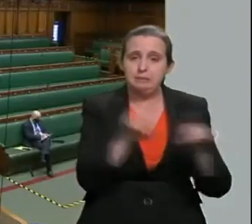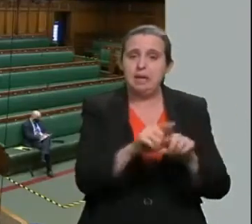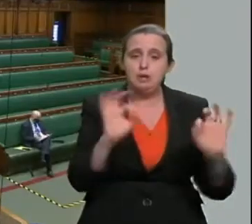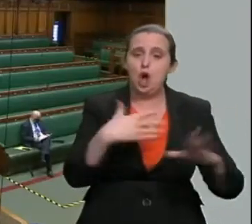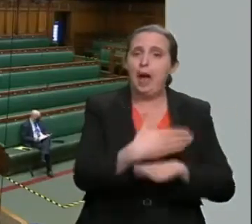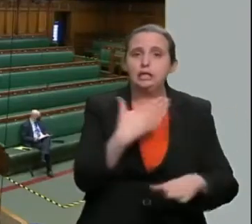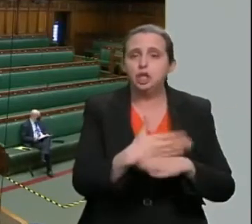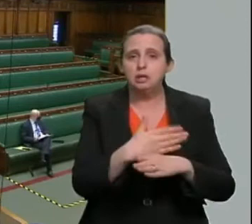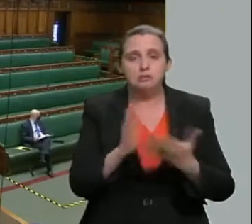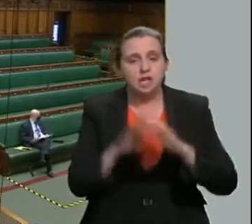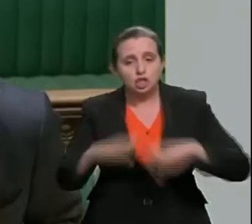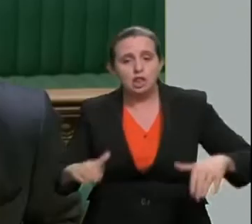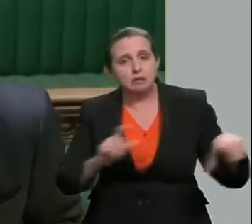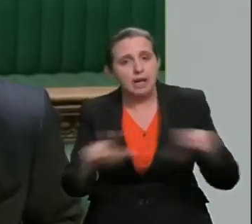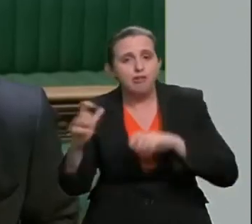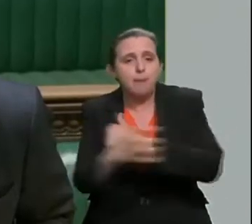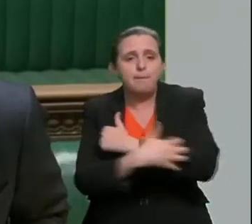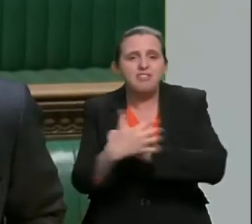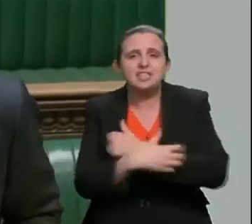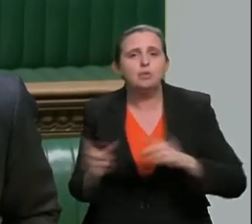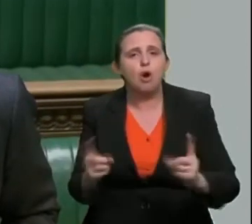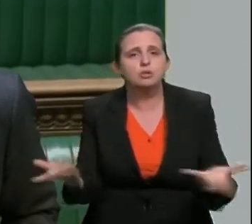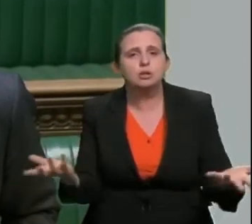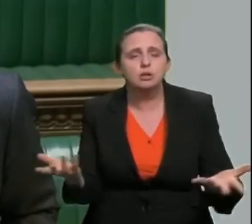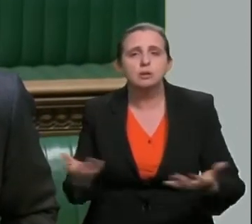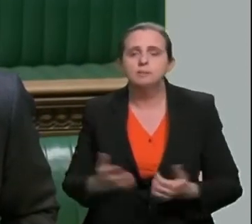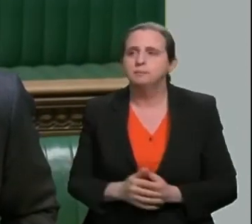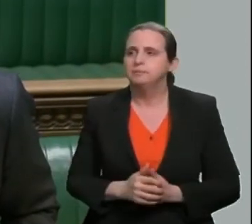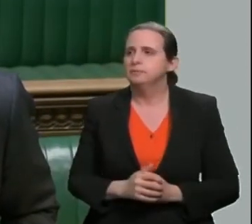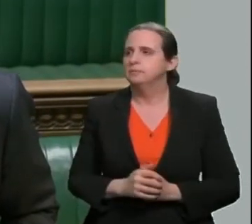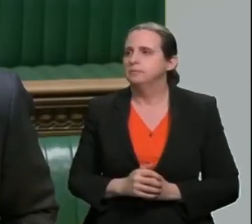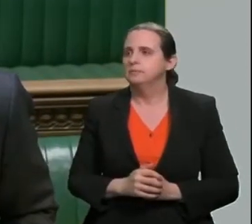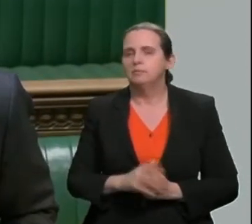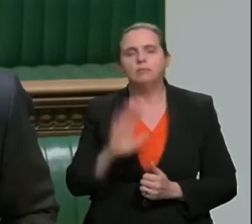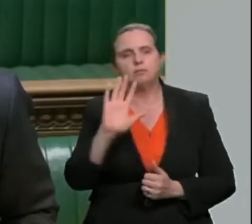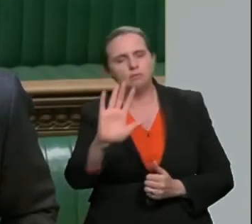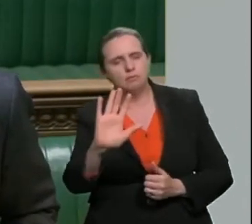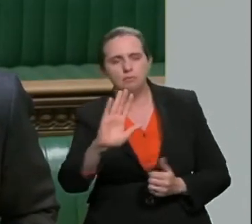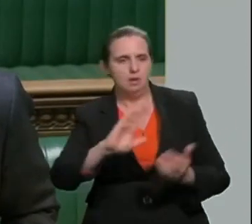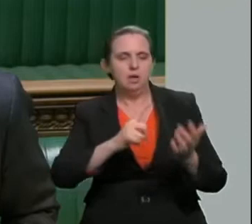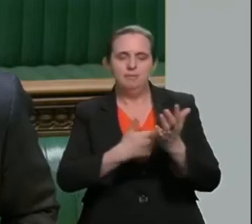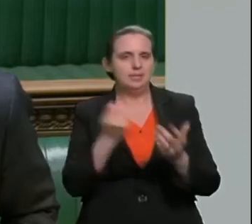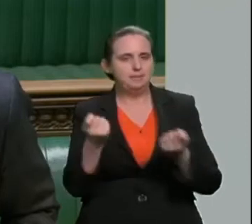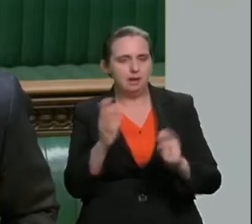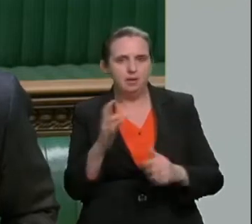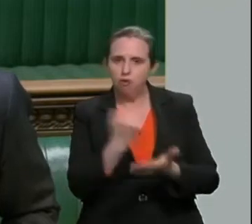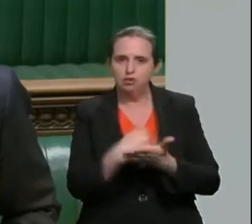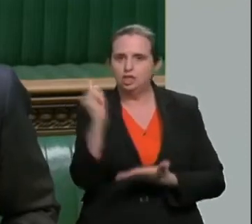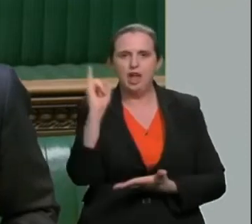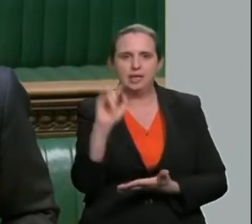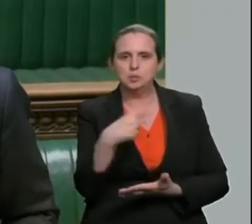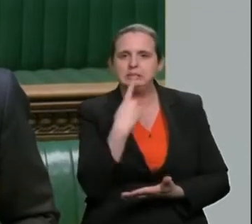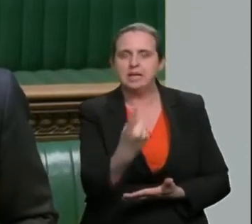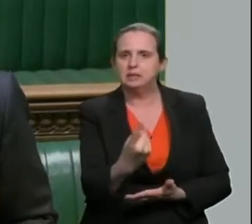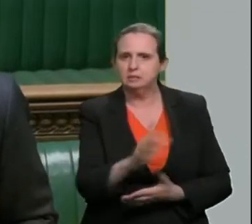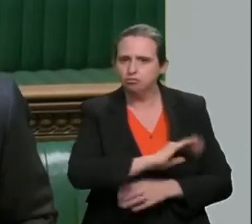Mr. Speaker, I must say that I reject entirely what the right honourable gentleman has just said, because I don't believe that any government could have